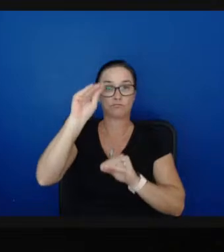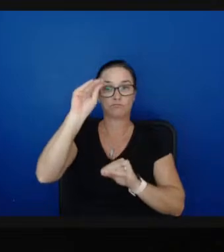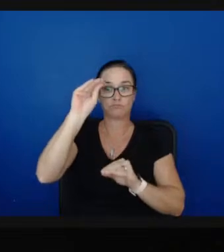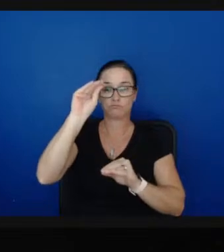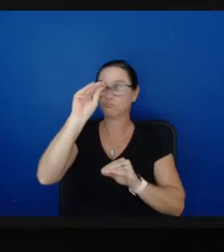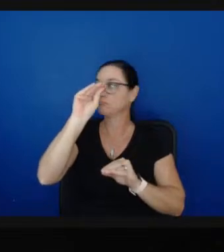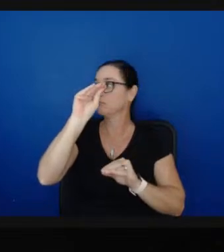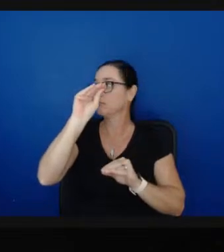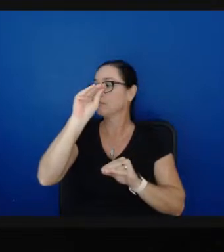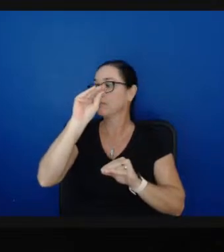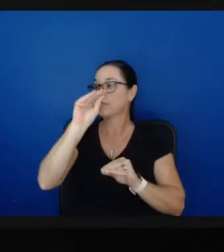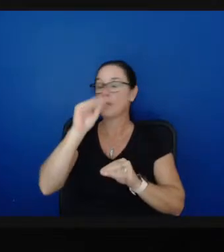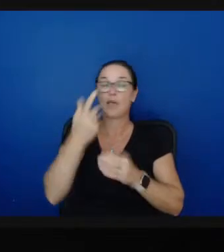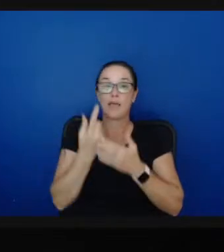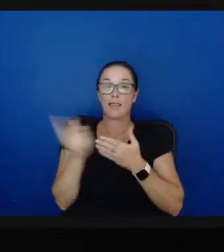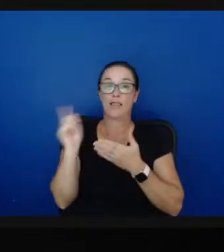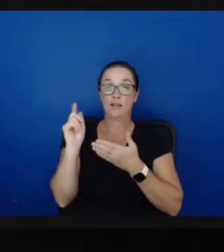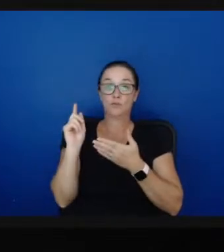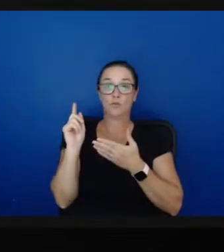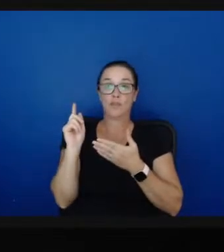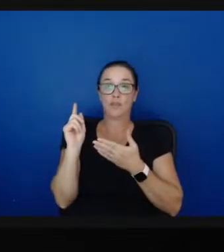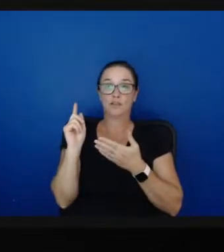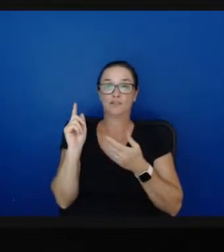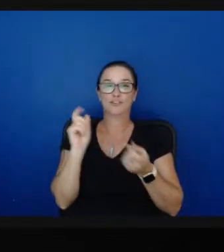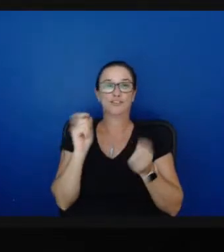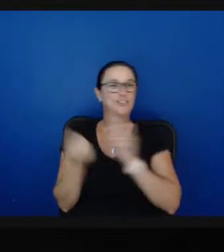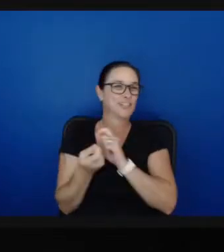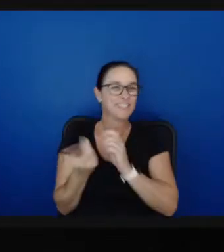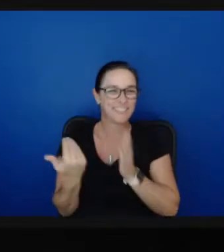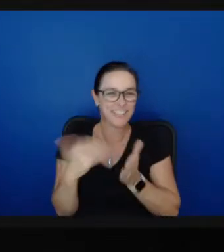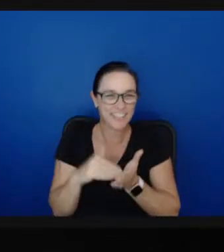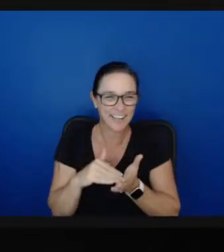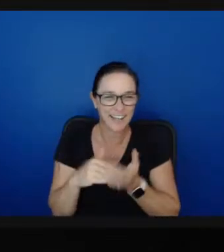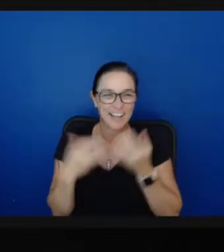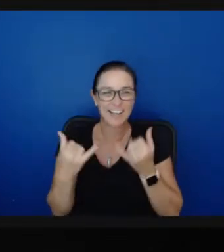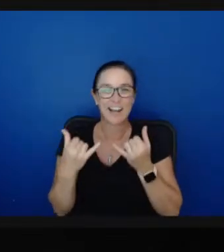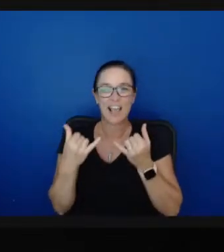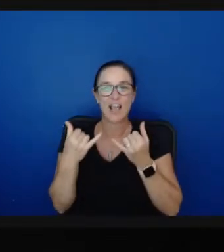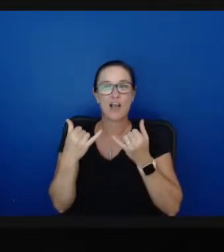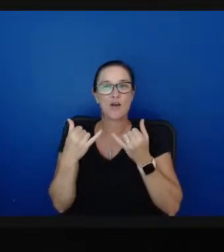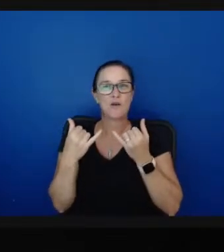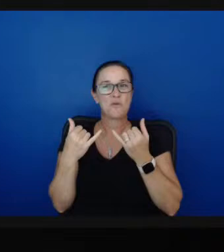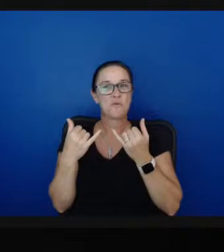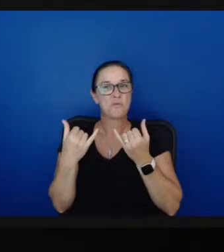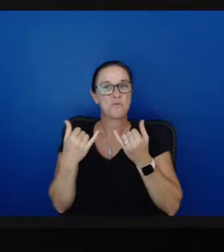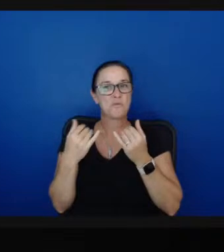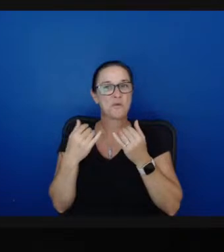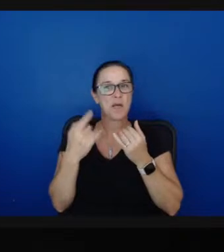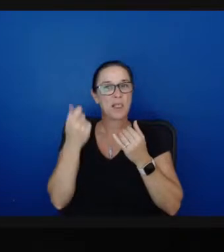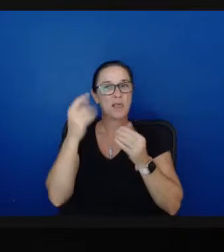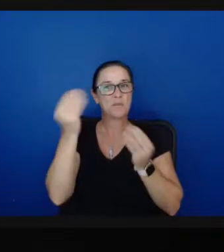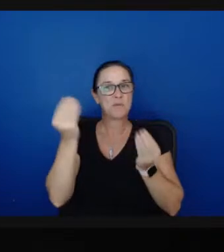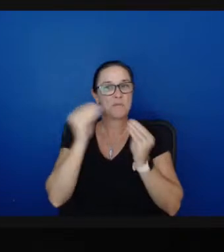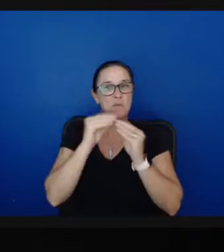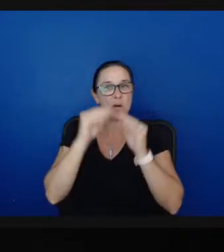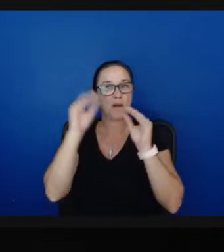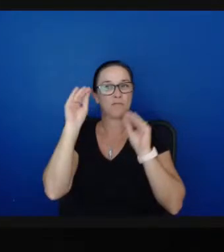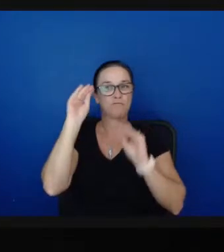And just last week, this reversed again. So now it seems to be going flat again, or even getting compressed from the